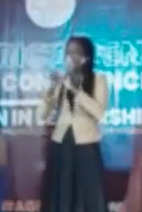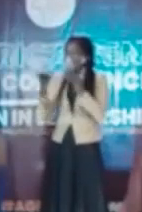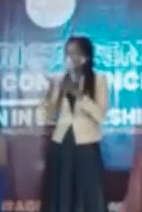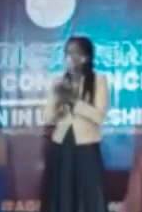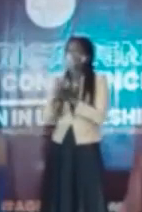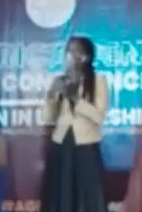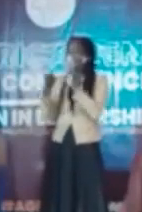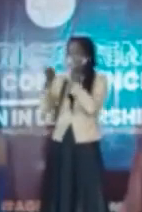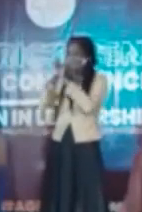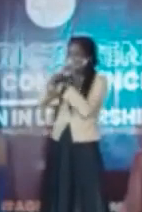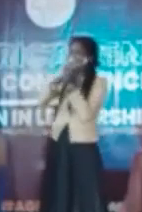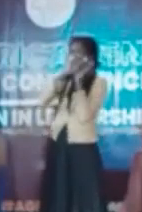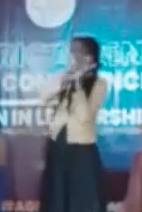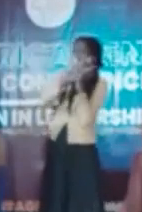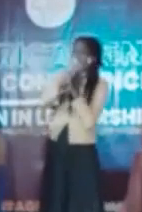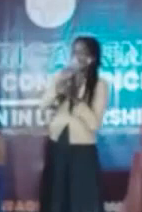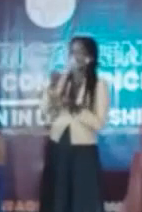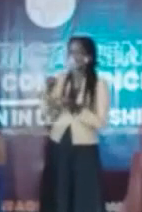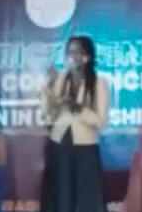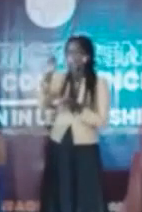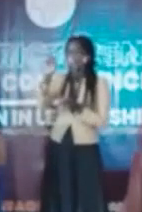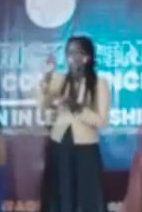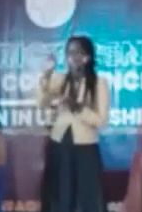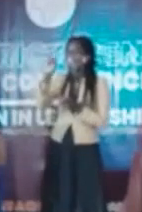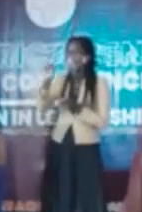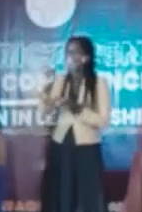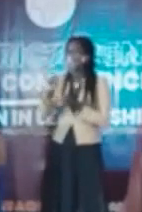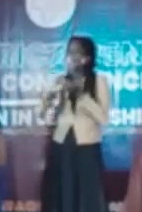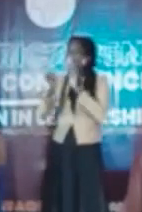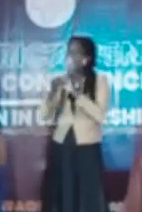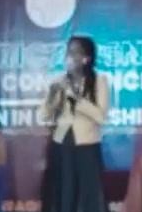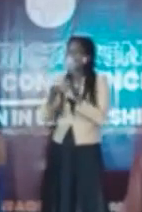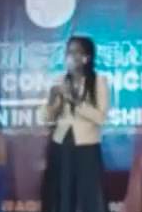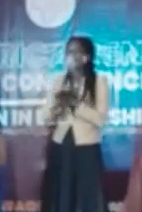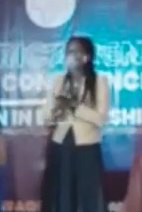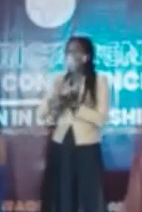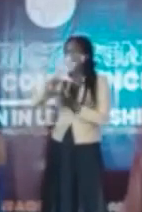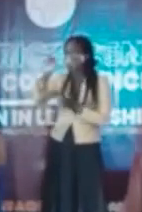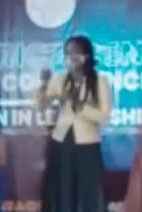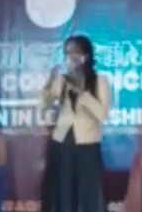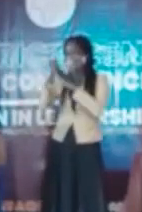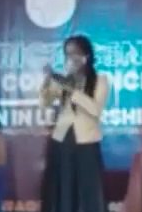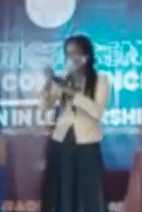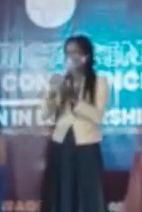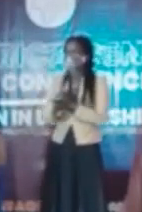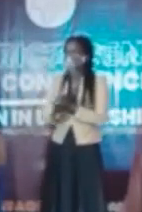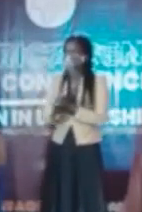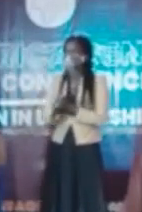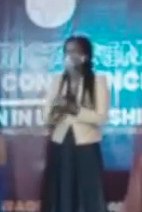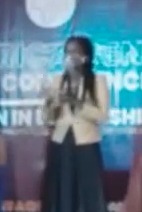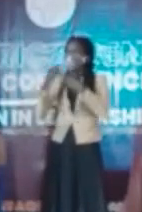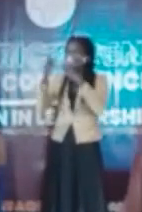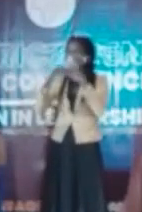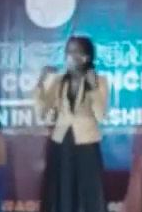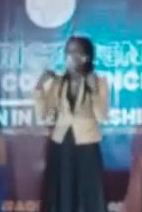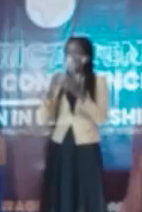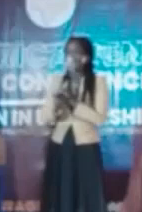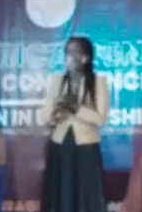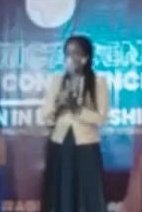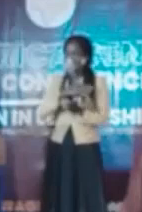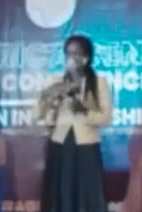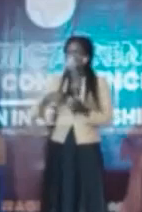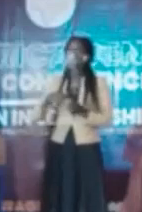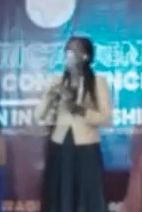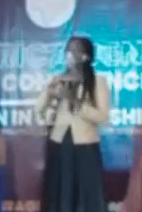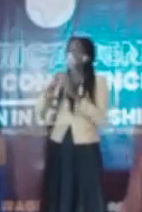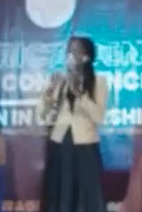the cultural norms that, for example, hinder African leaders to graduate women into macro